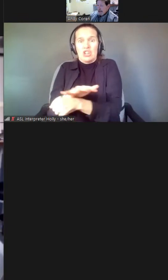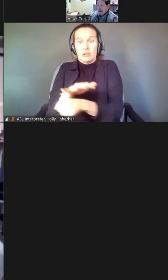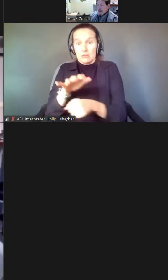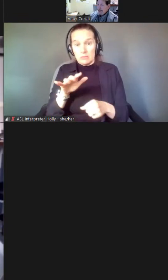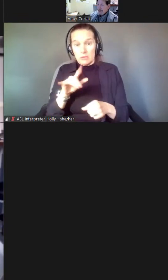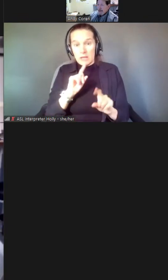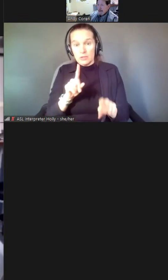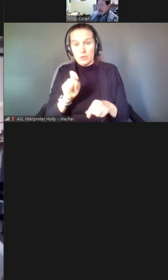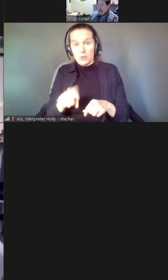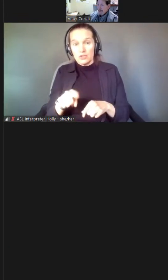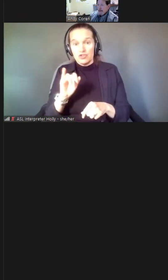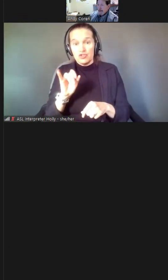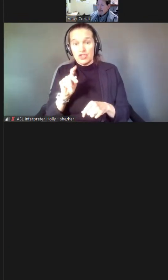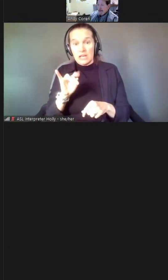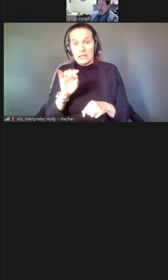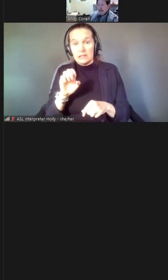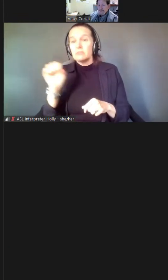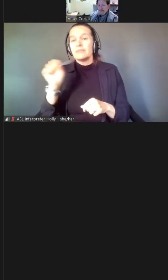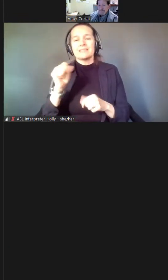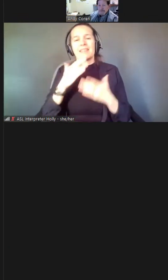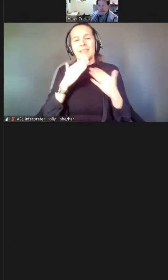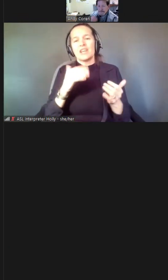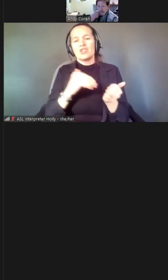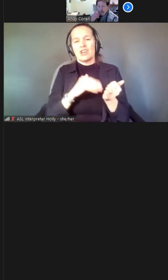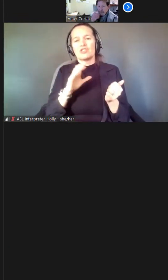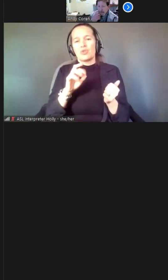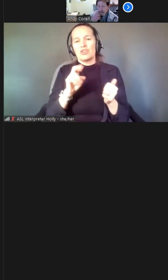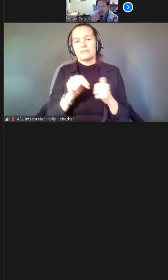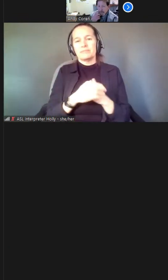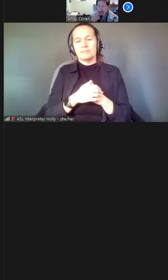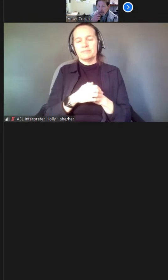Jackie? Yes, thank you, Dr. Coren.